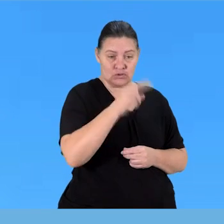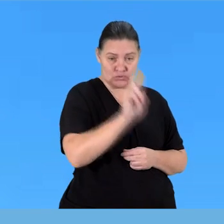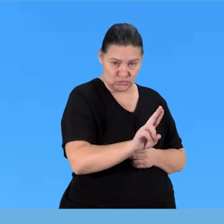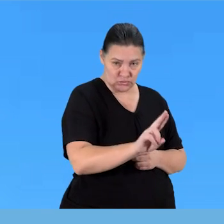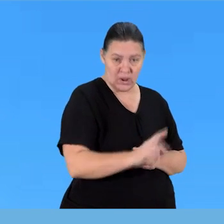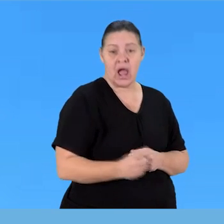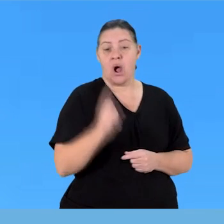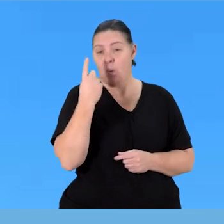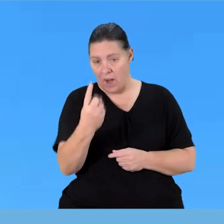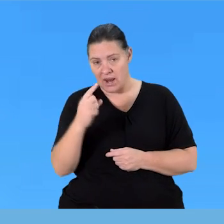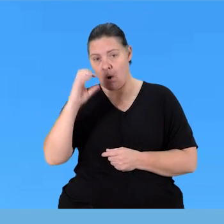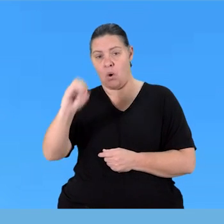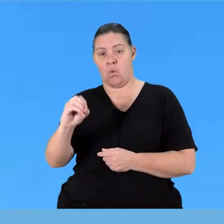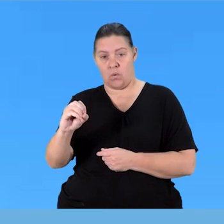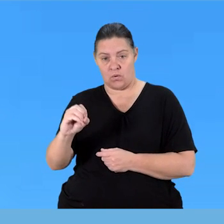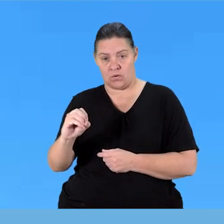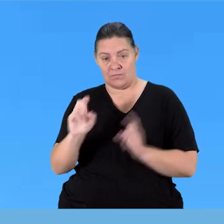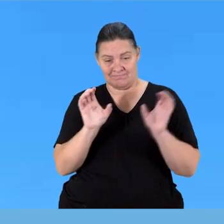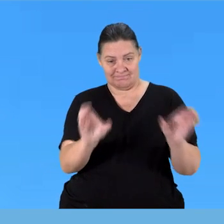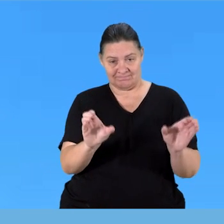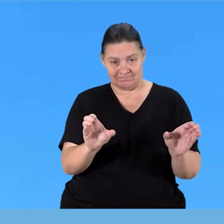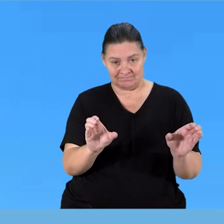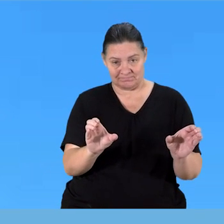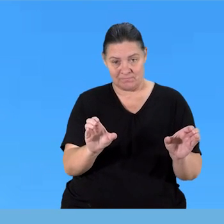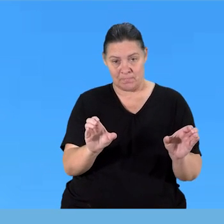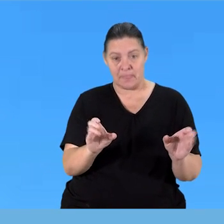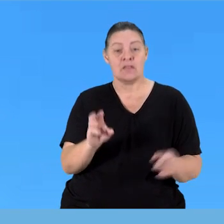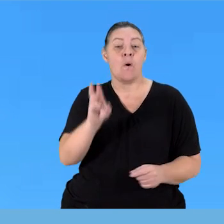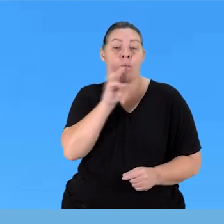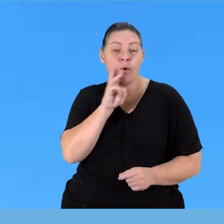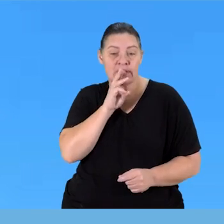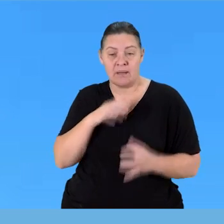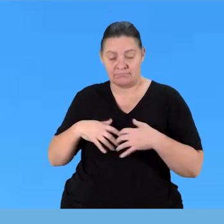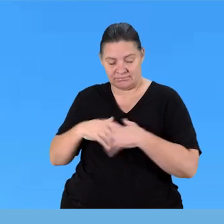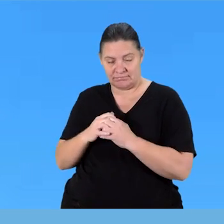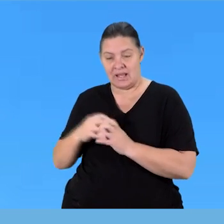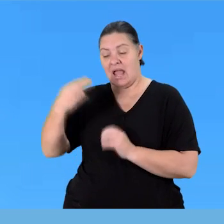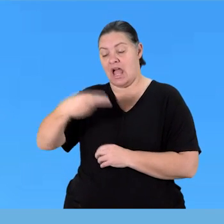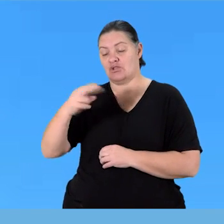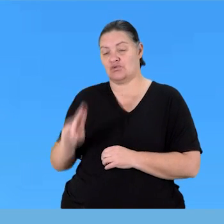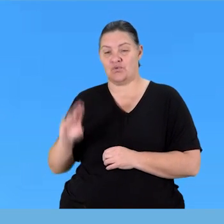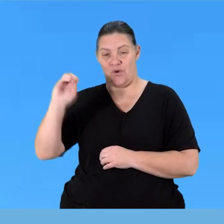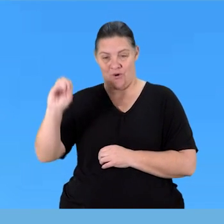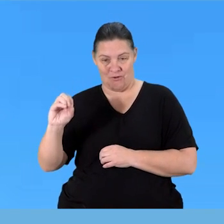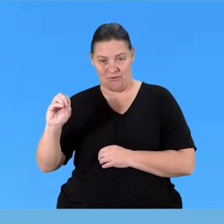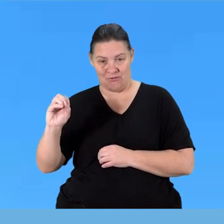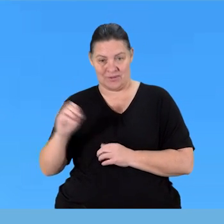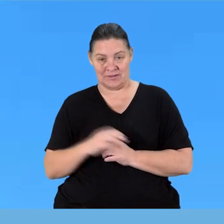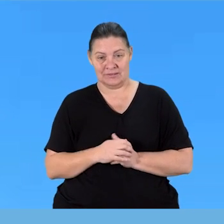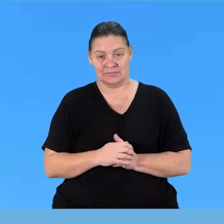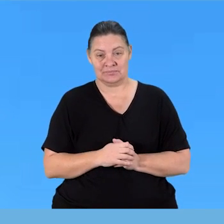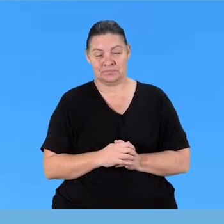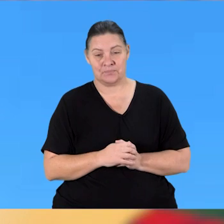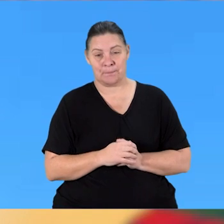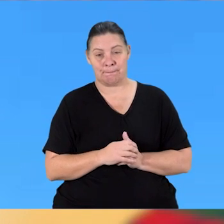hydrogen atoms and 1 oxygen atom. So this particular substance of water is made up of those 2 things, 2